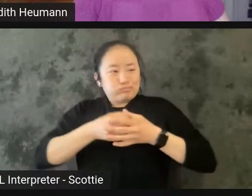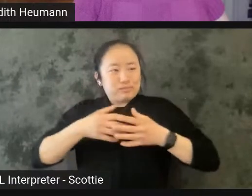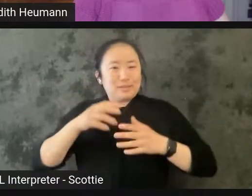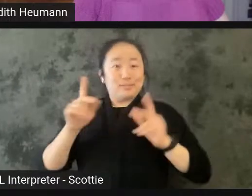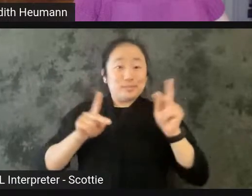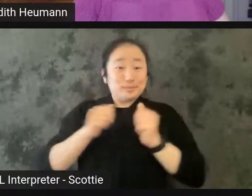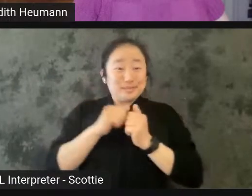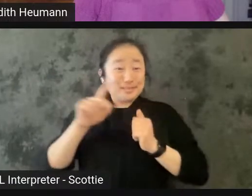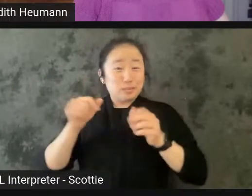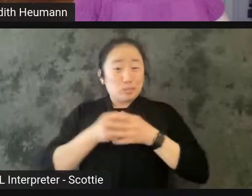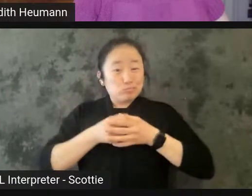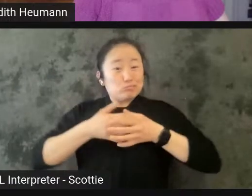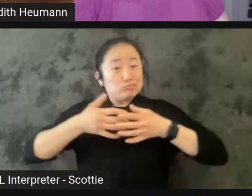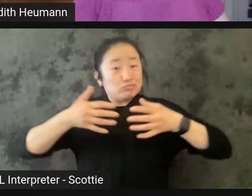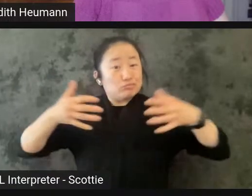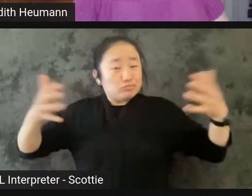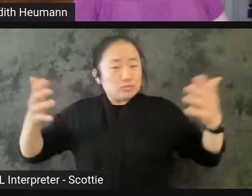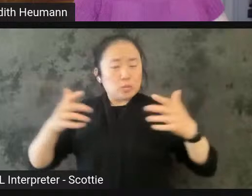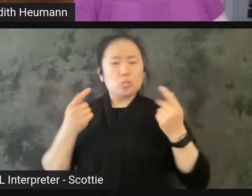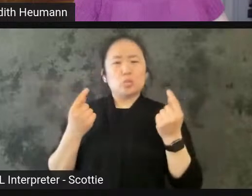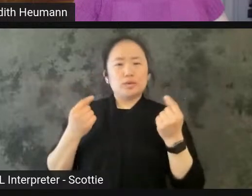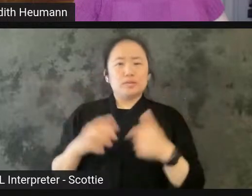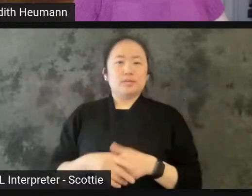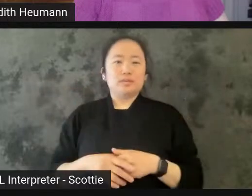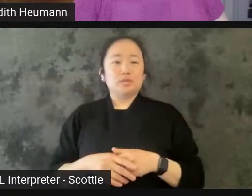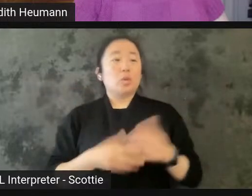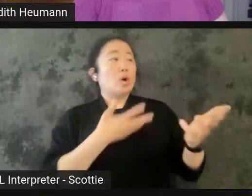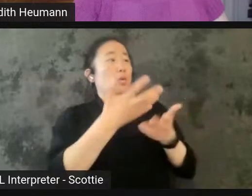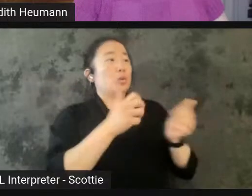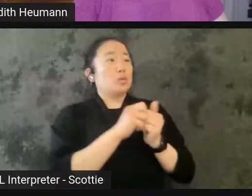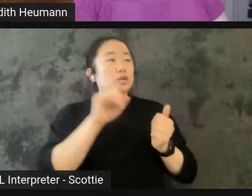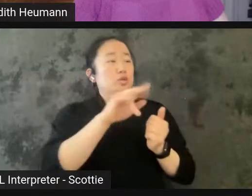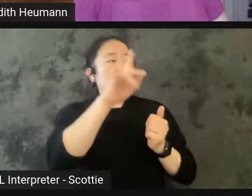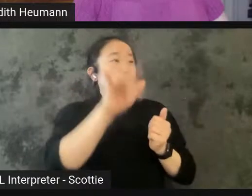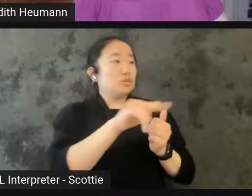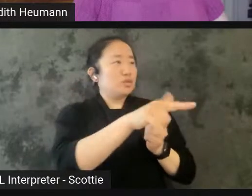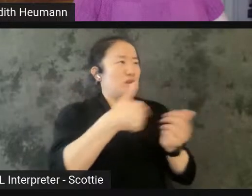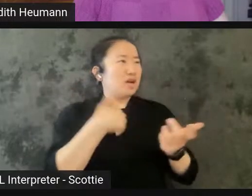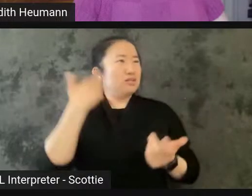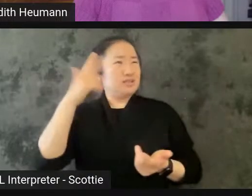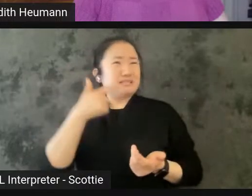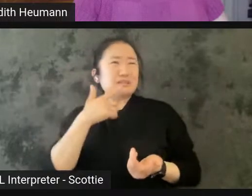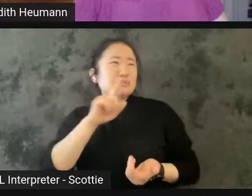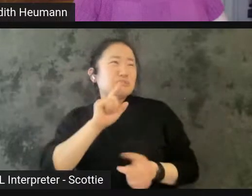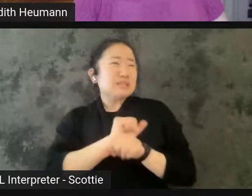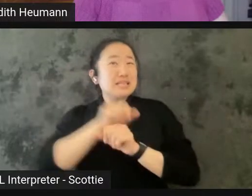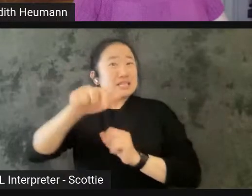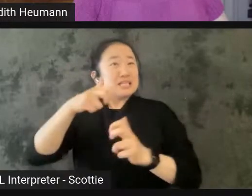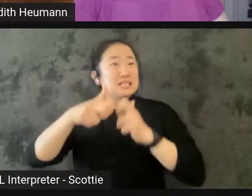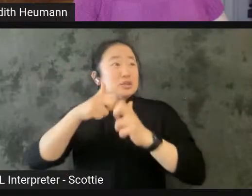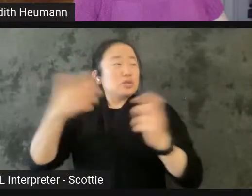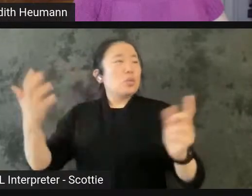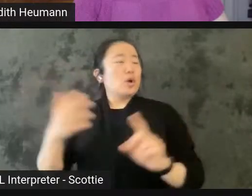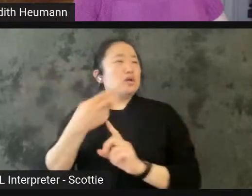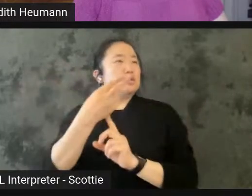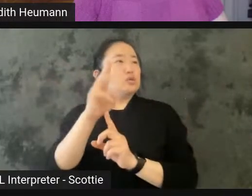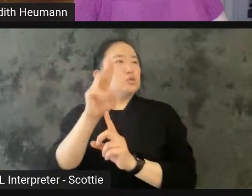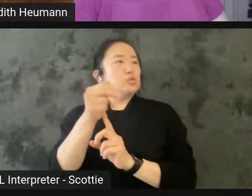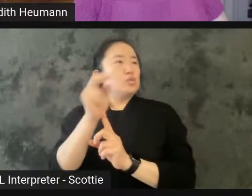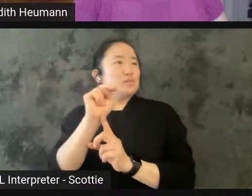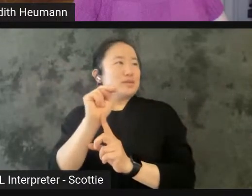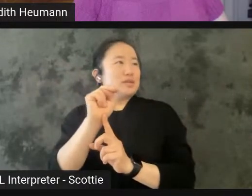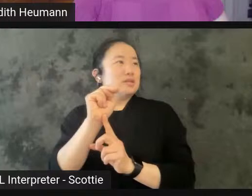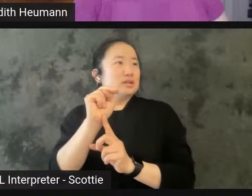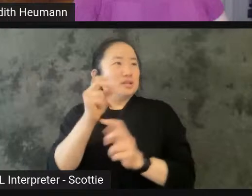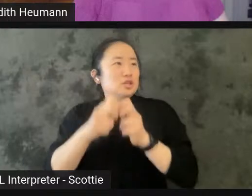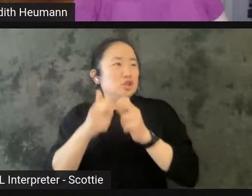when Judy and I were working together, that it's really a human issue, that if we just say we're all human and one day we could all become disabled, and we'll just design